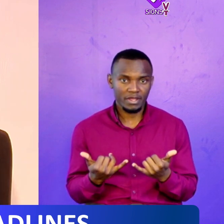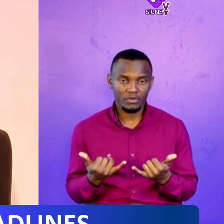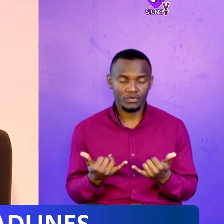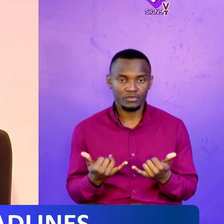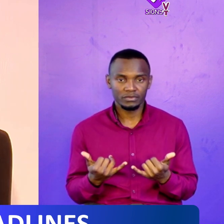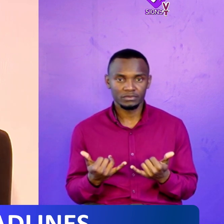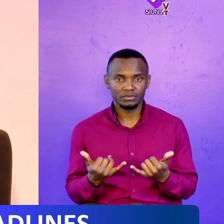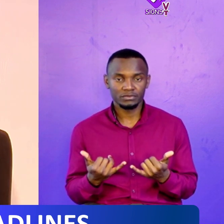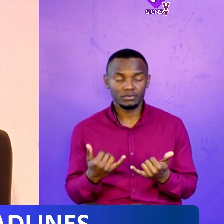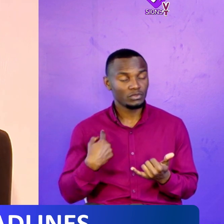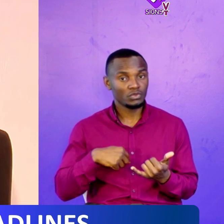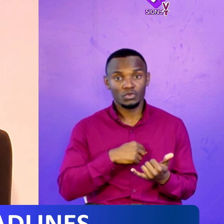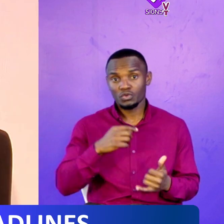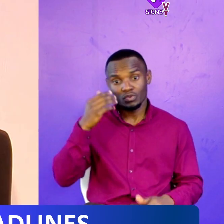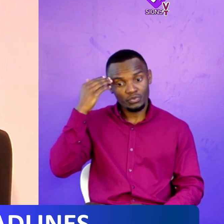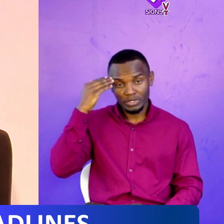hatujui tuko wapi.